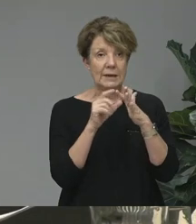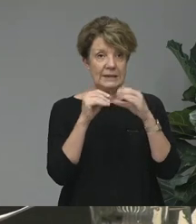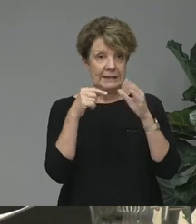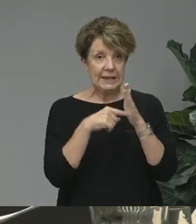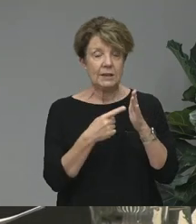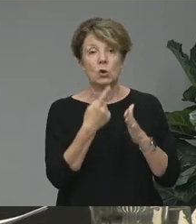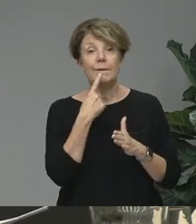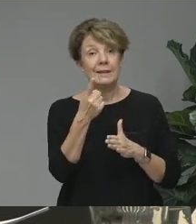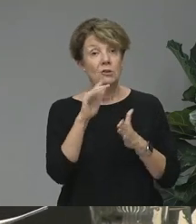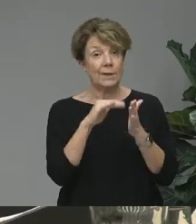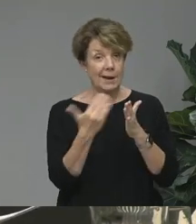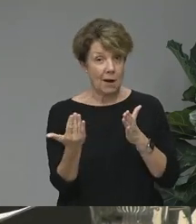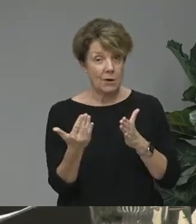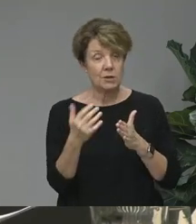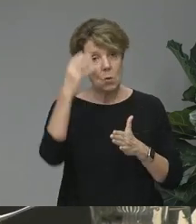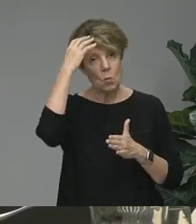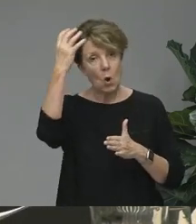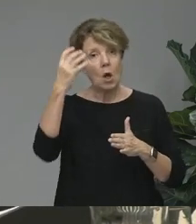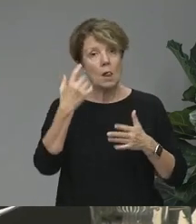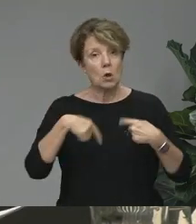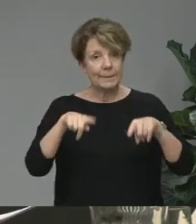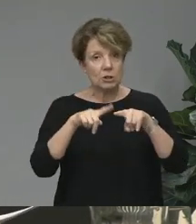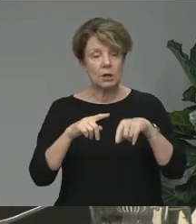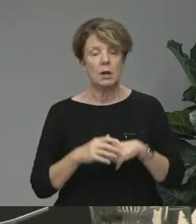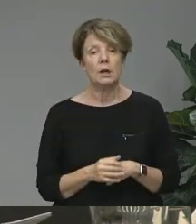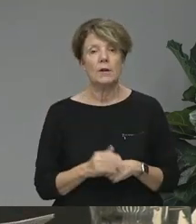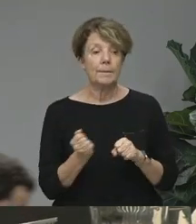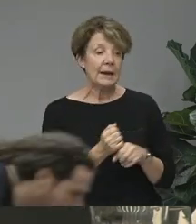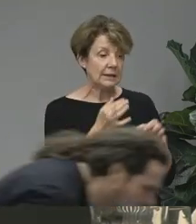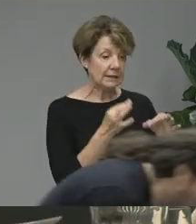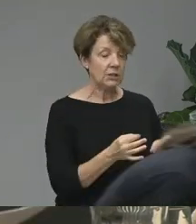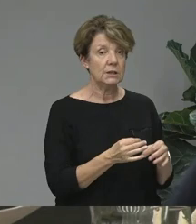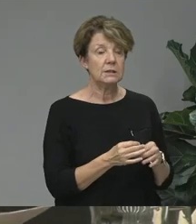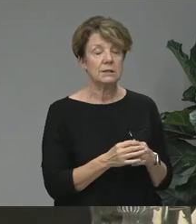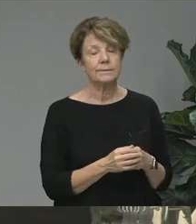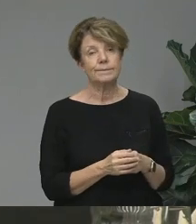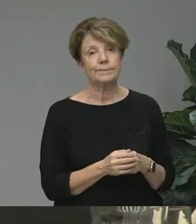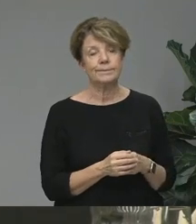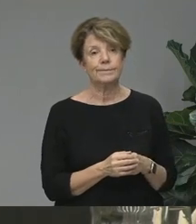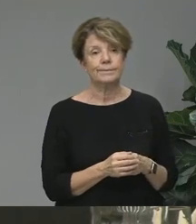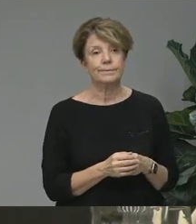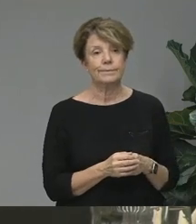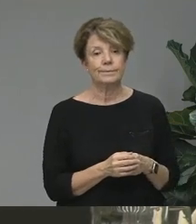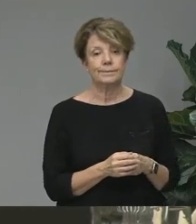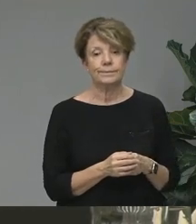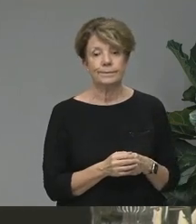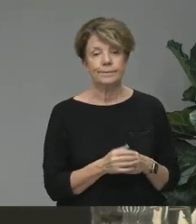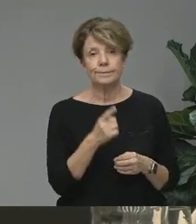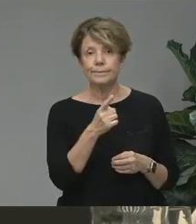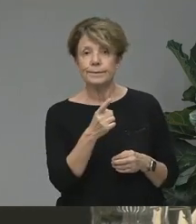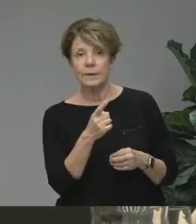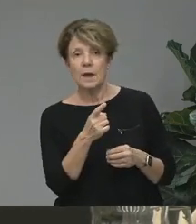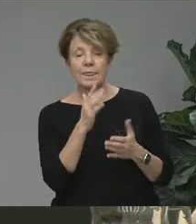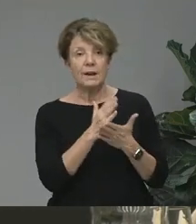Royal Commission that you've made several decisions overturning that decisions made under that